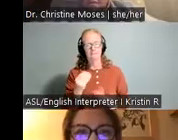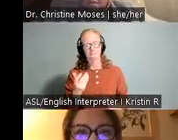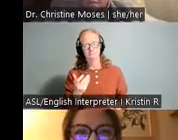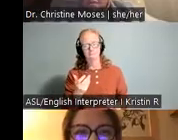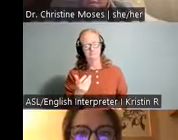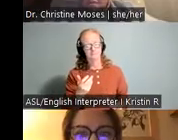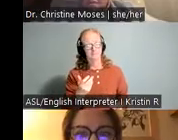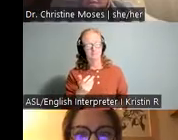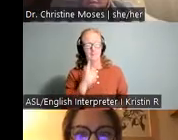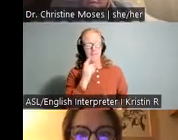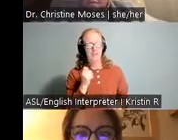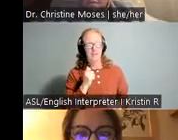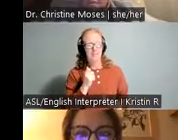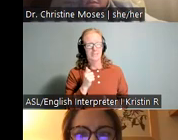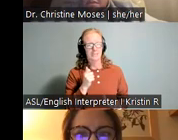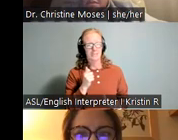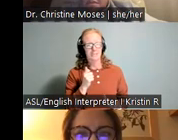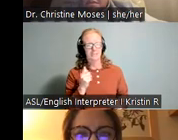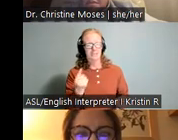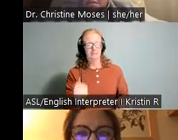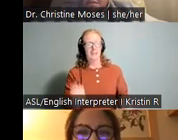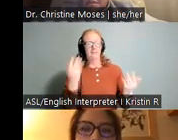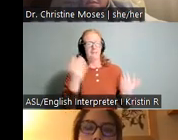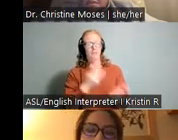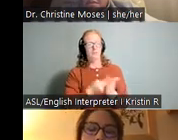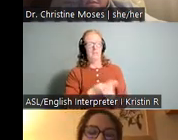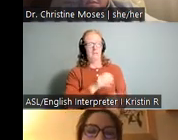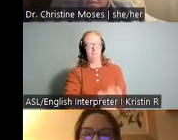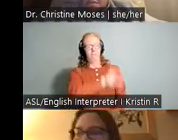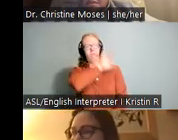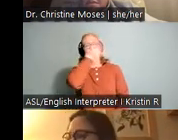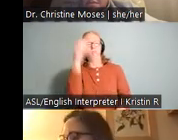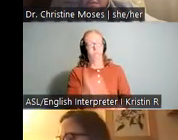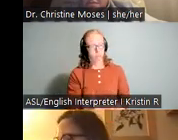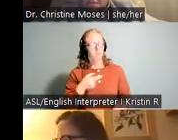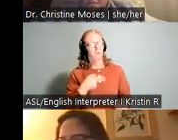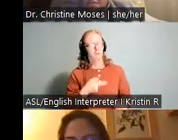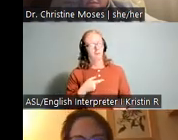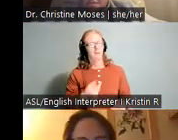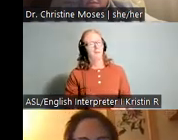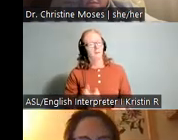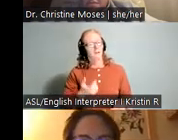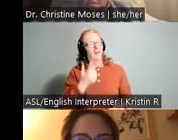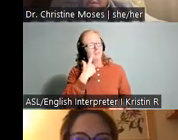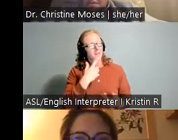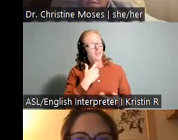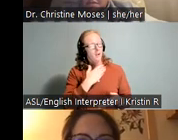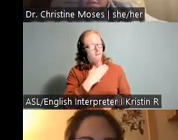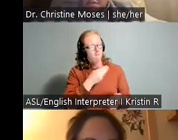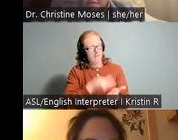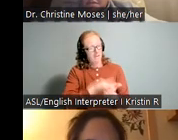Like, given like the amount of money and I think that it makes sense to have financial